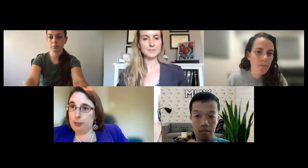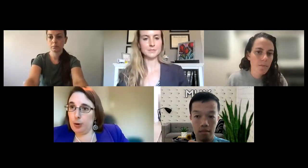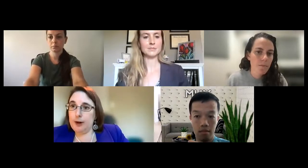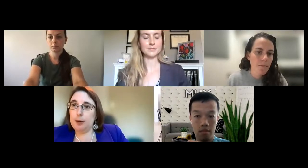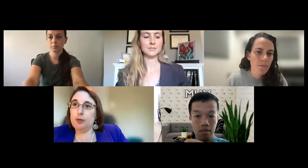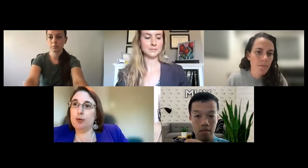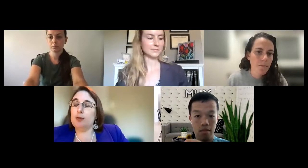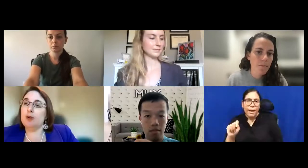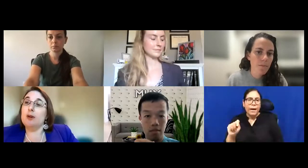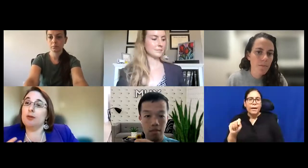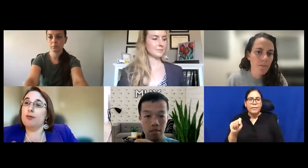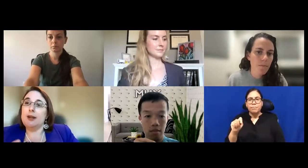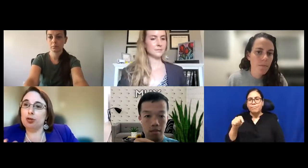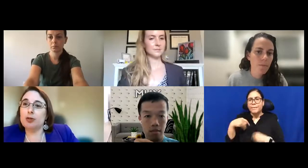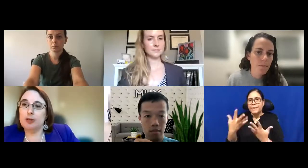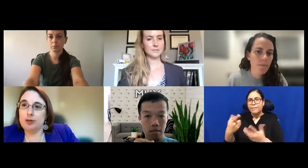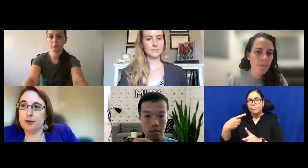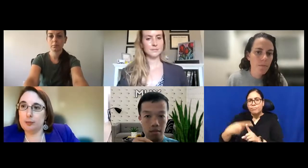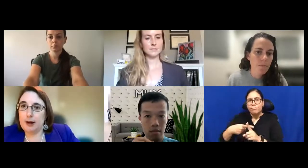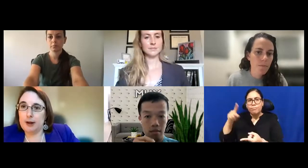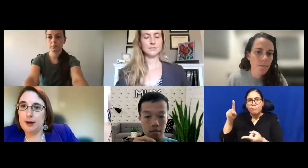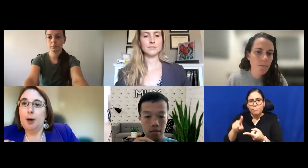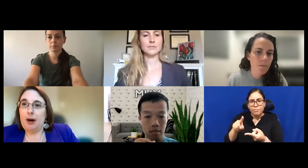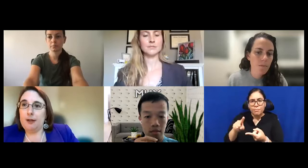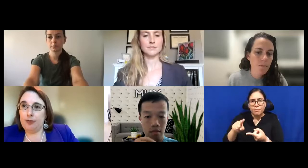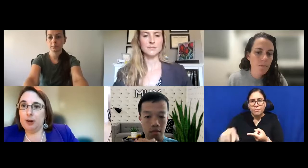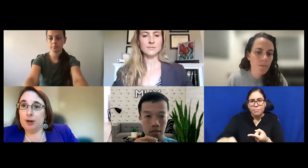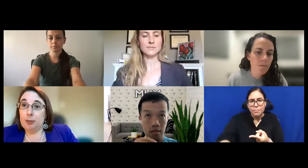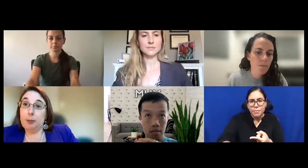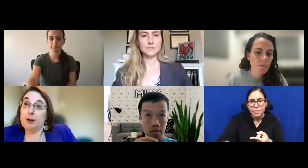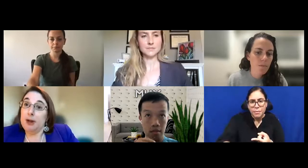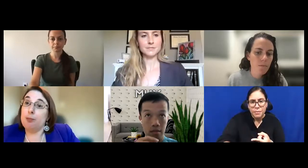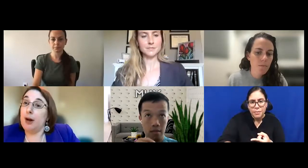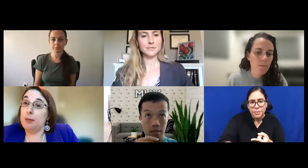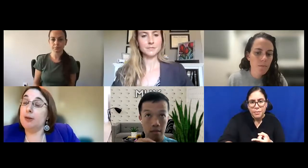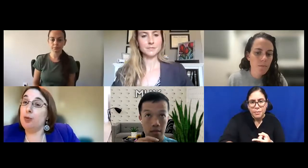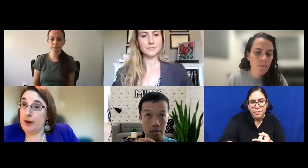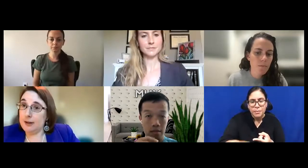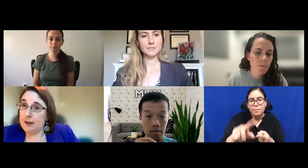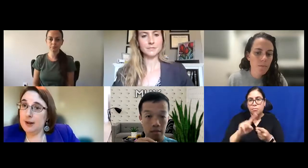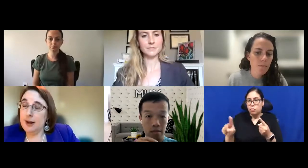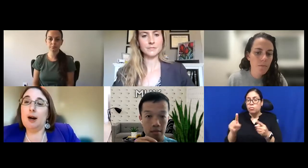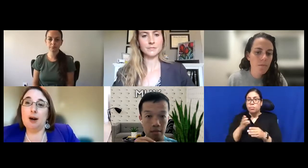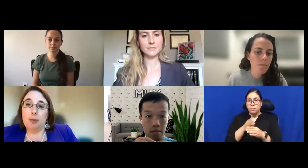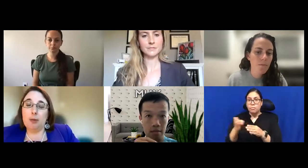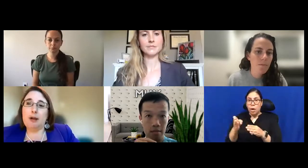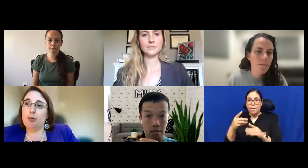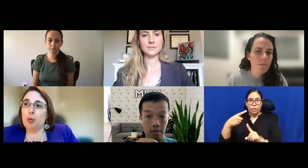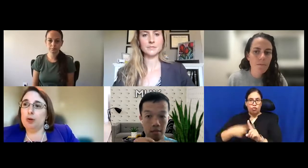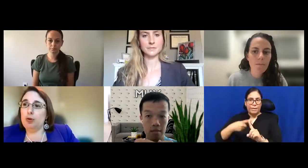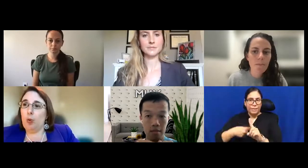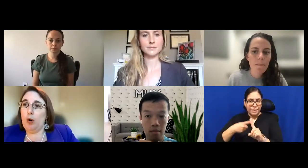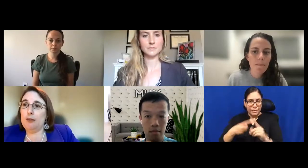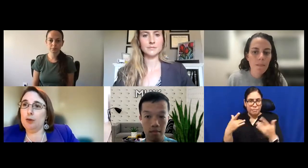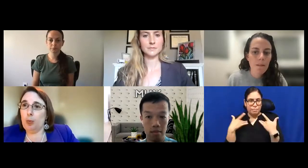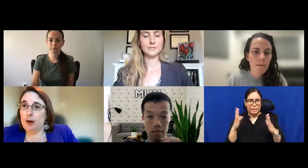aid programs, financial assistance by the federal government, but it's primarily renting. And I really want